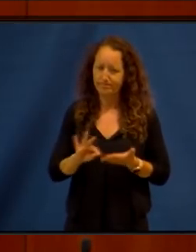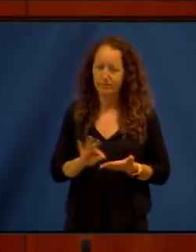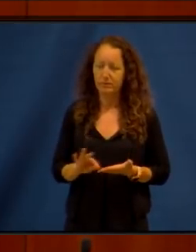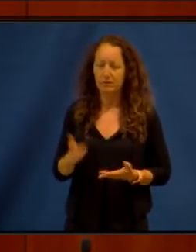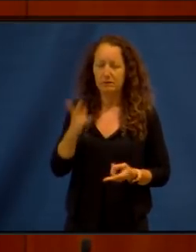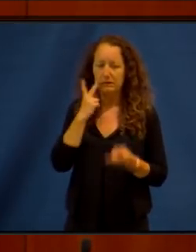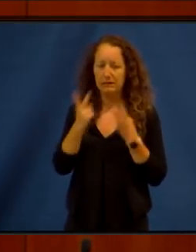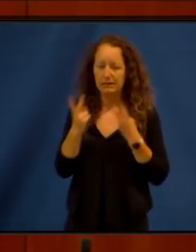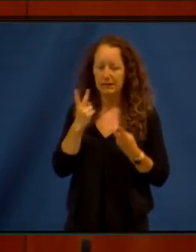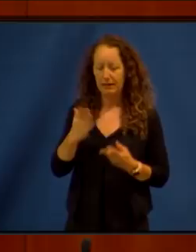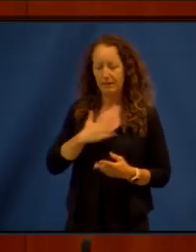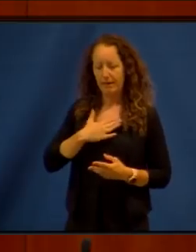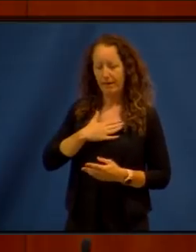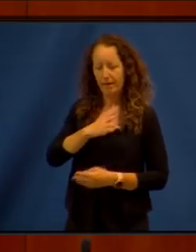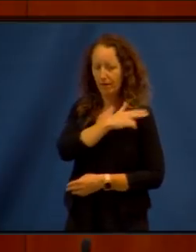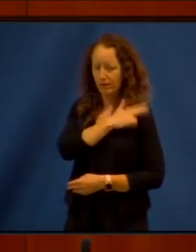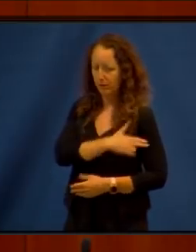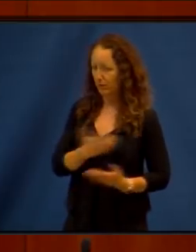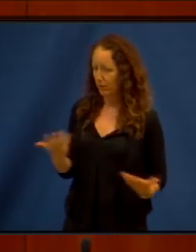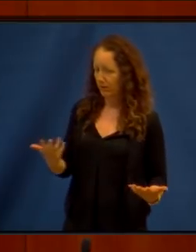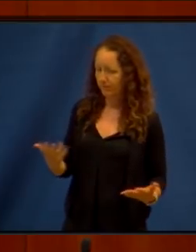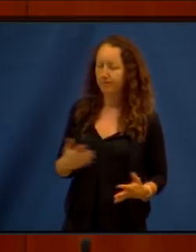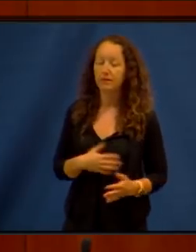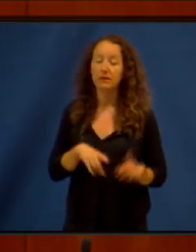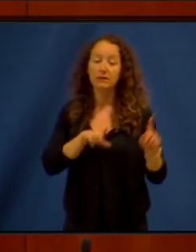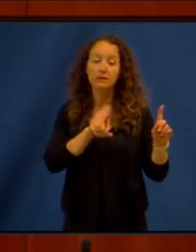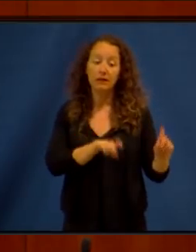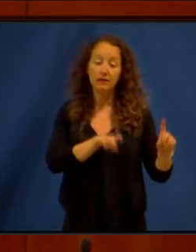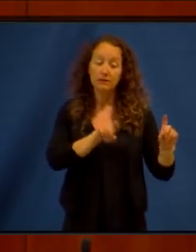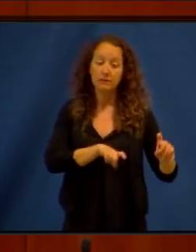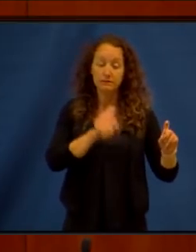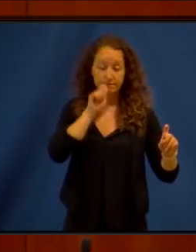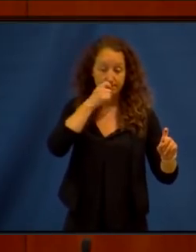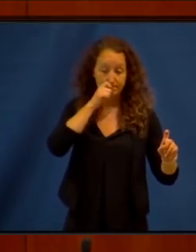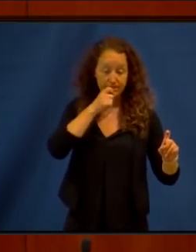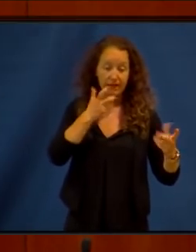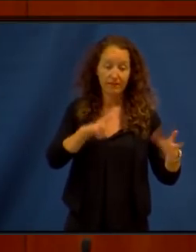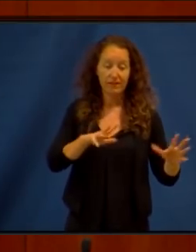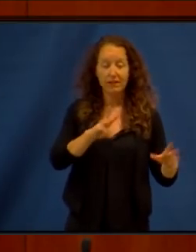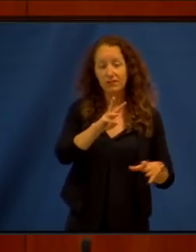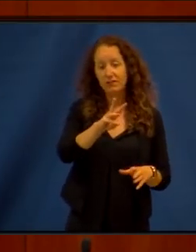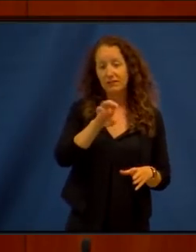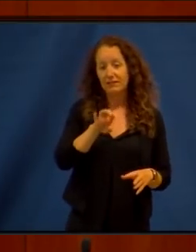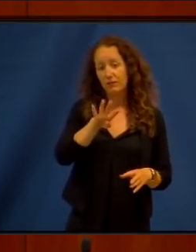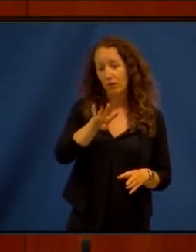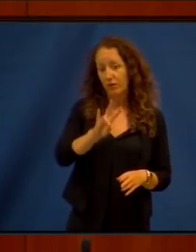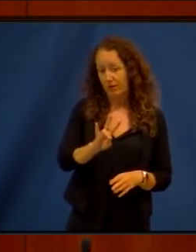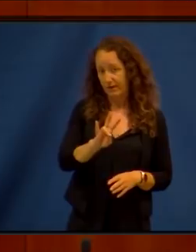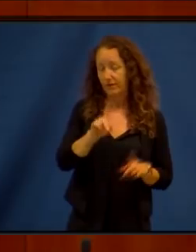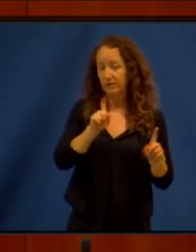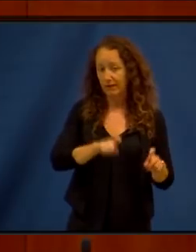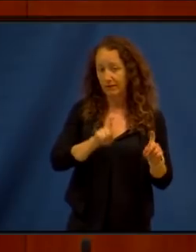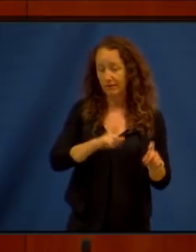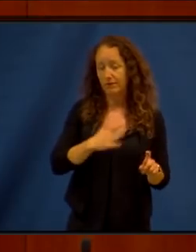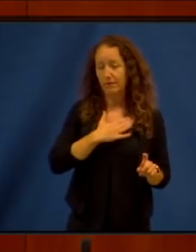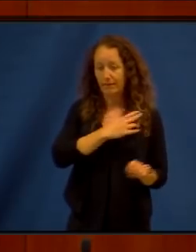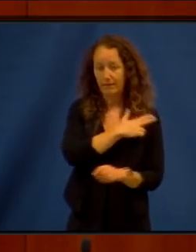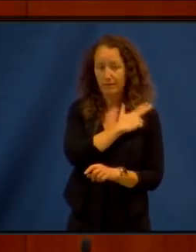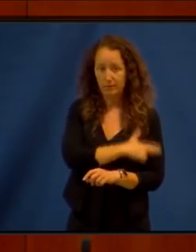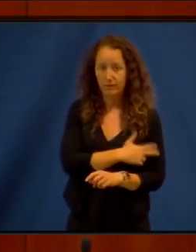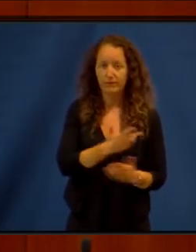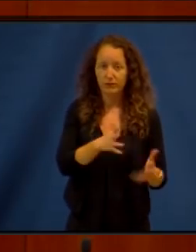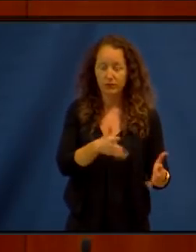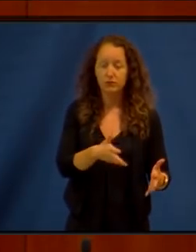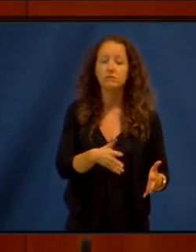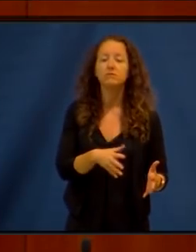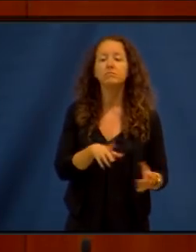seeing at our hospital. From a testing standpoint, we've done 647 tests at our facility.